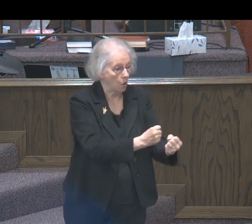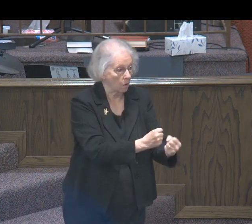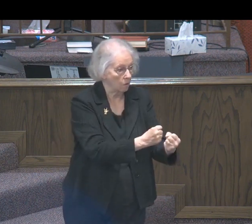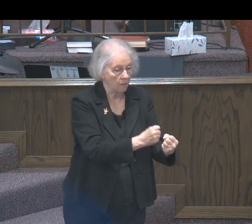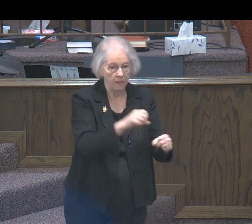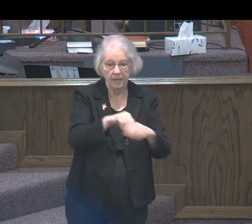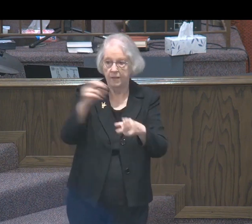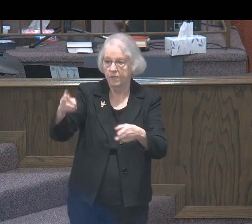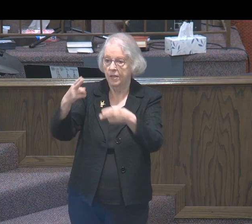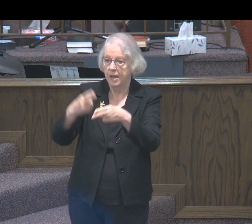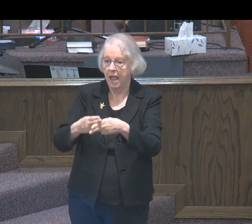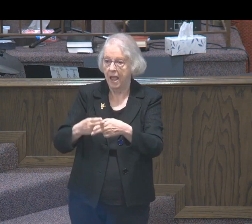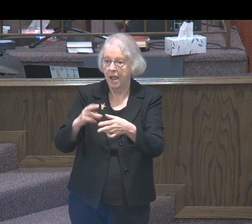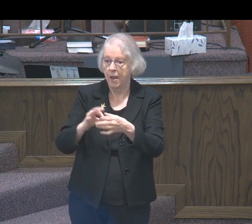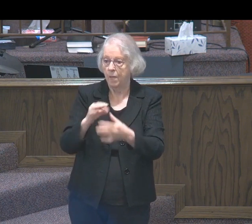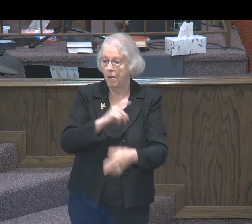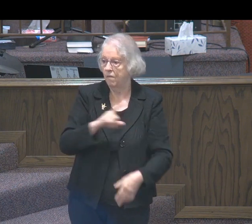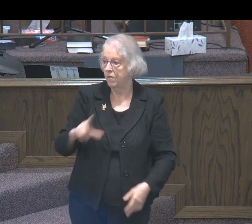His what?